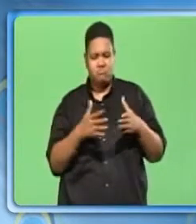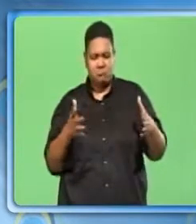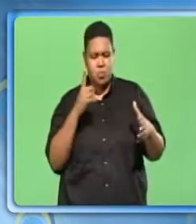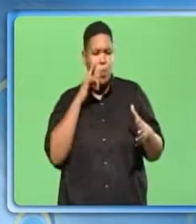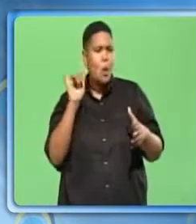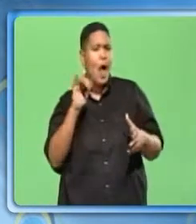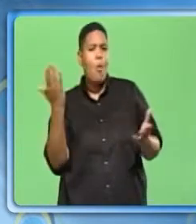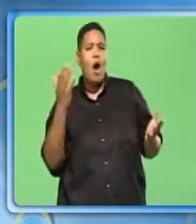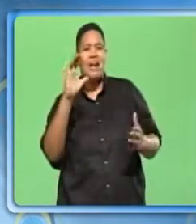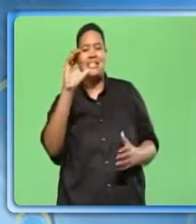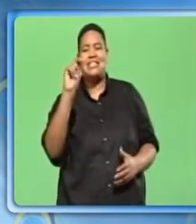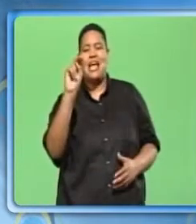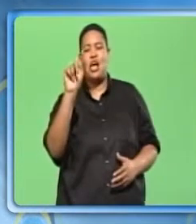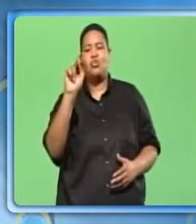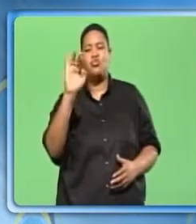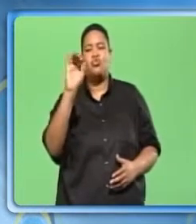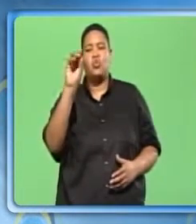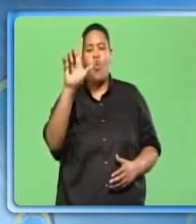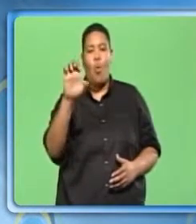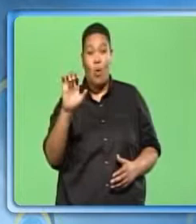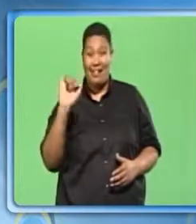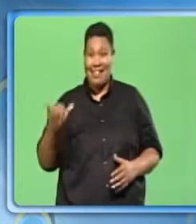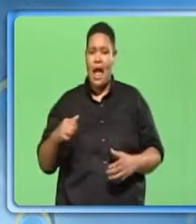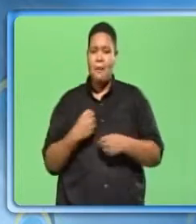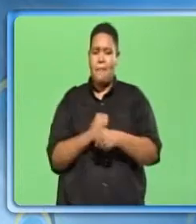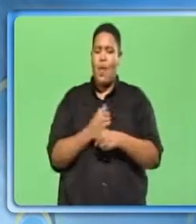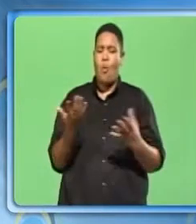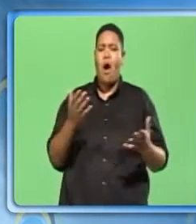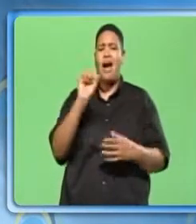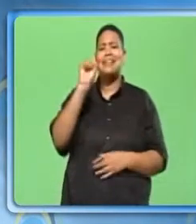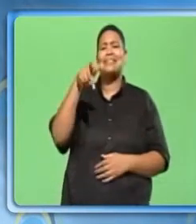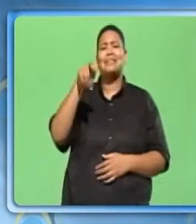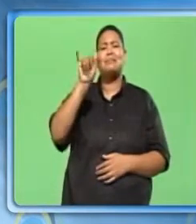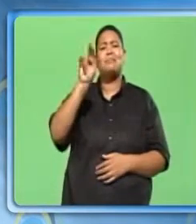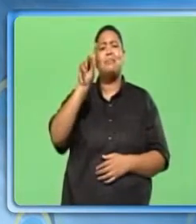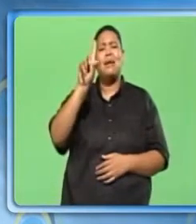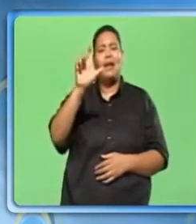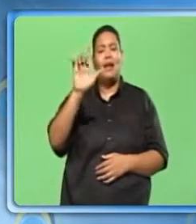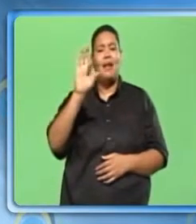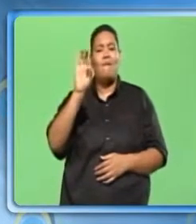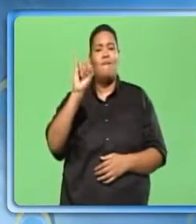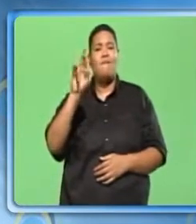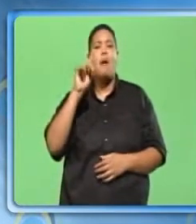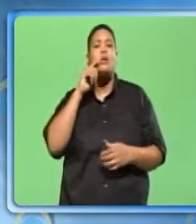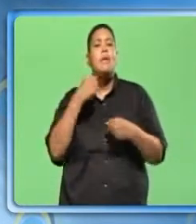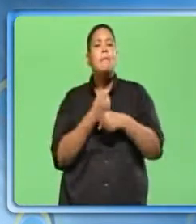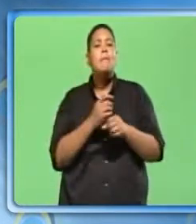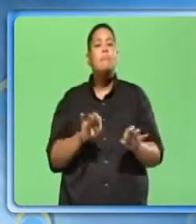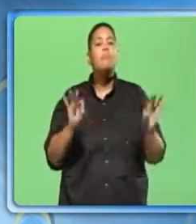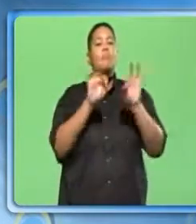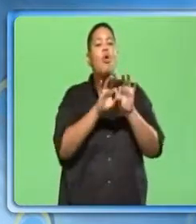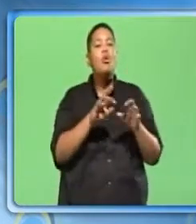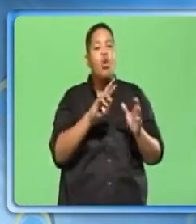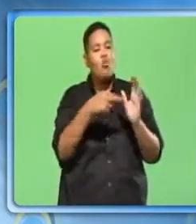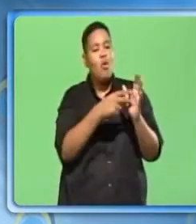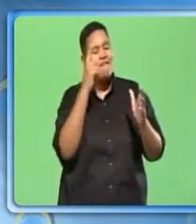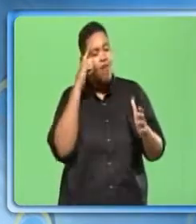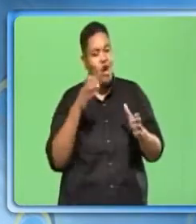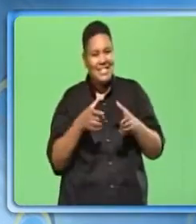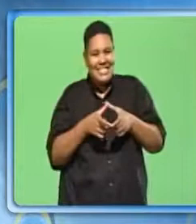centrioles. These centrioles form spindle fibers which play an important role in cell division.